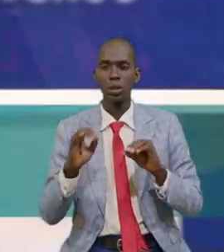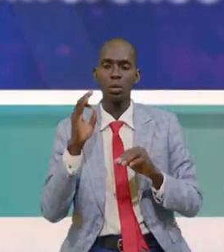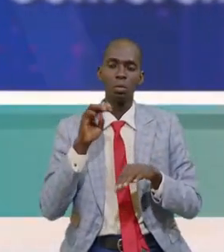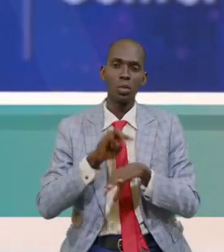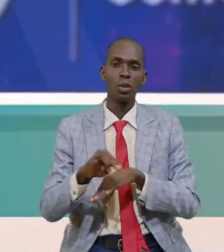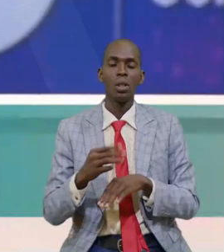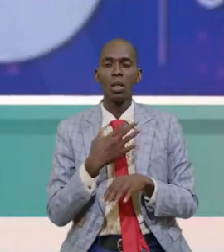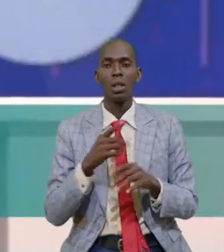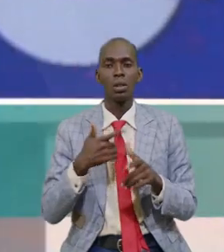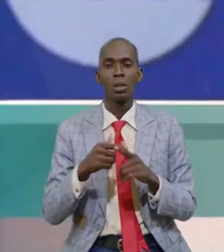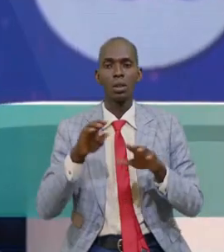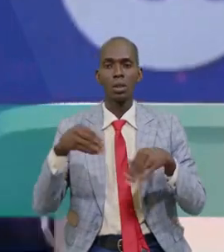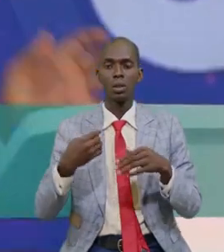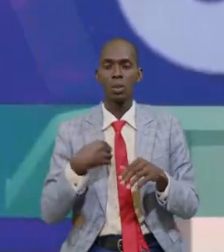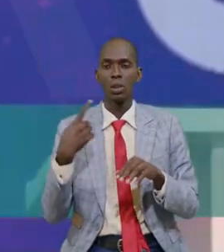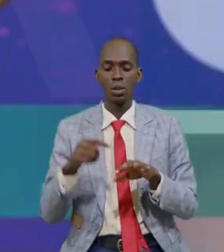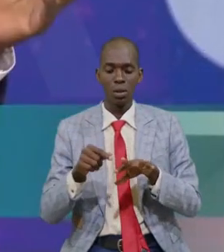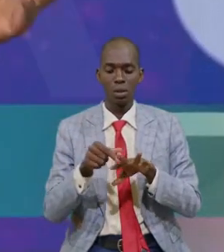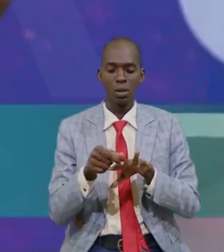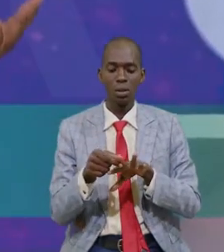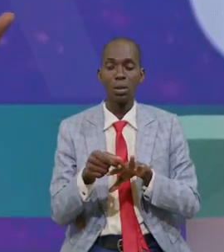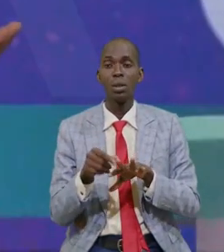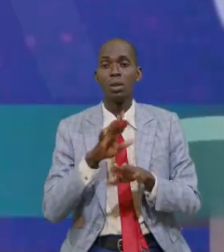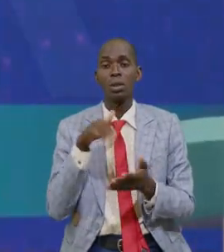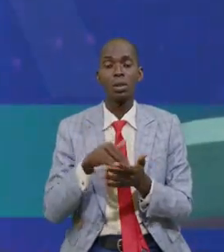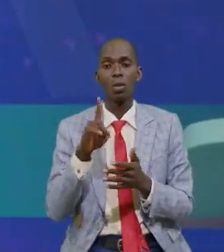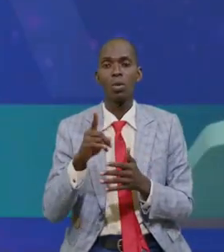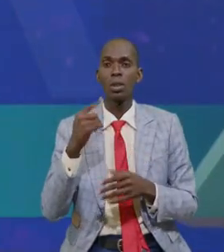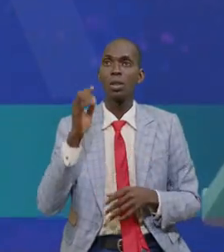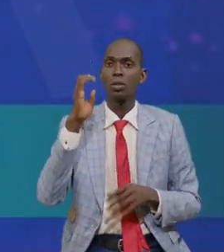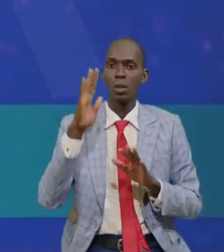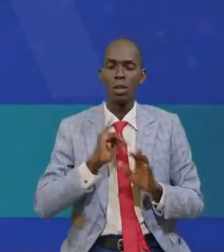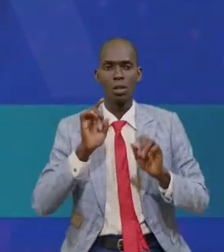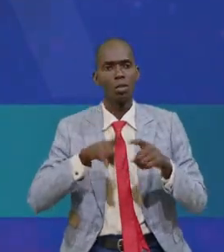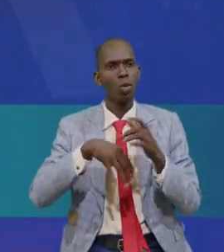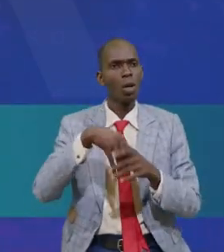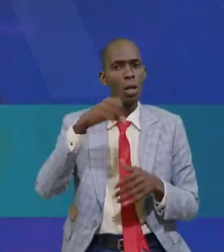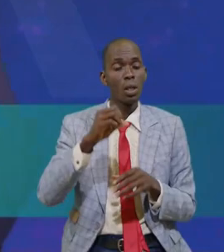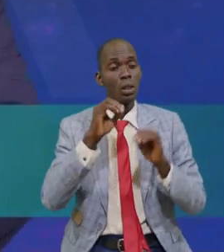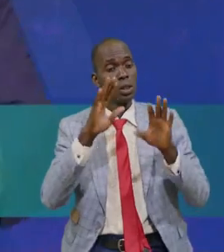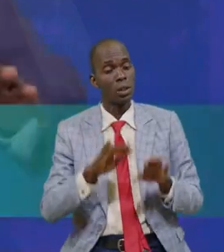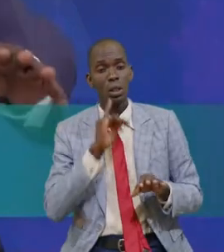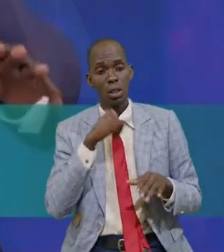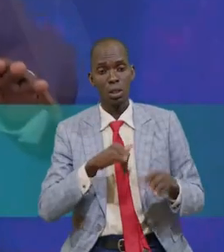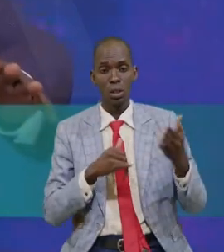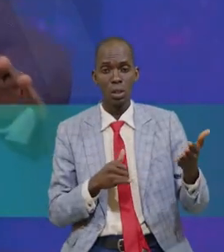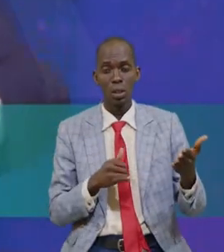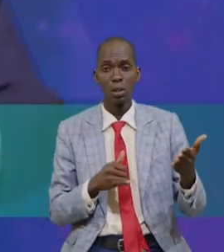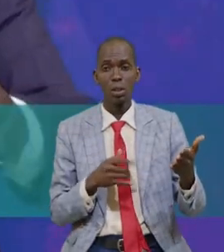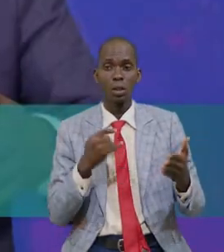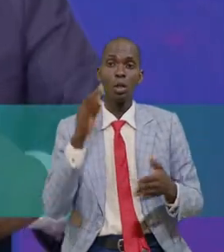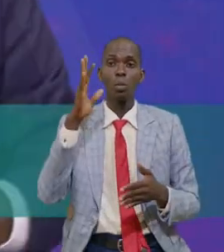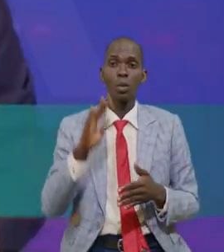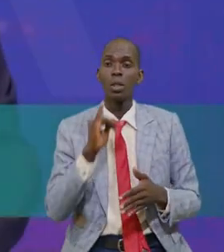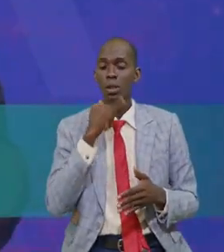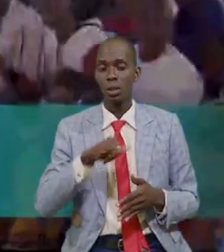me the evangelist. And now I can go on the field. The teacher is still there. The prophet, the pastor is